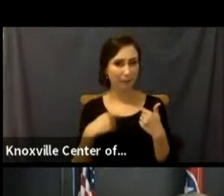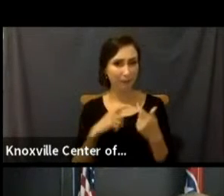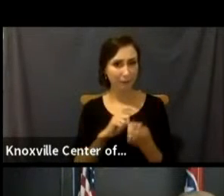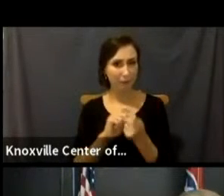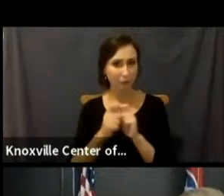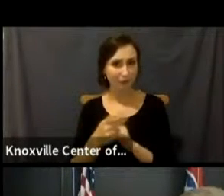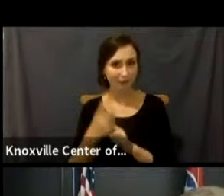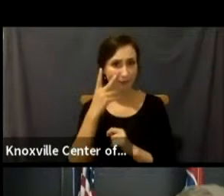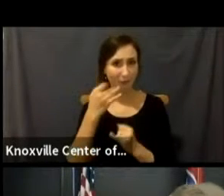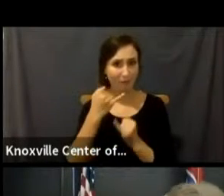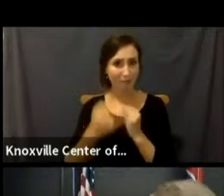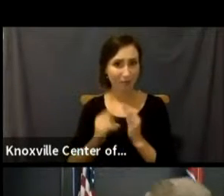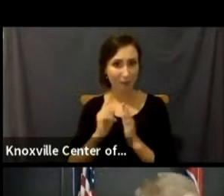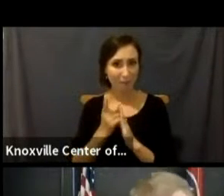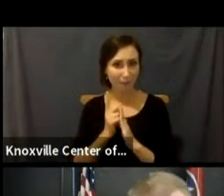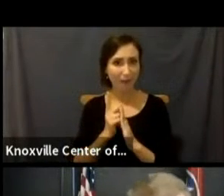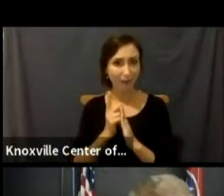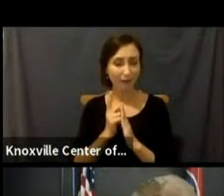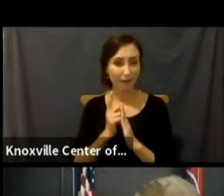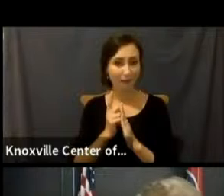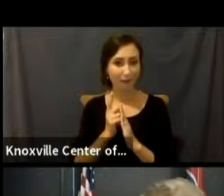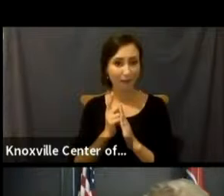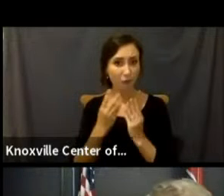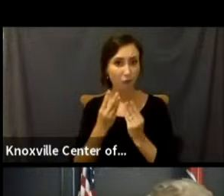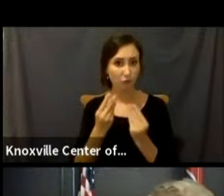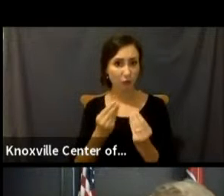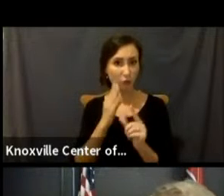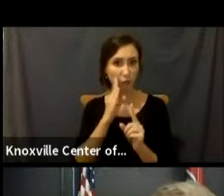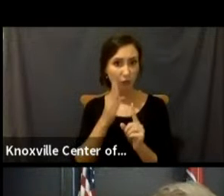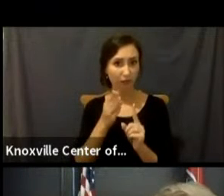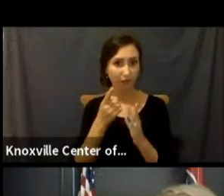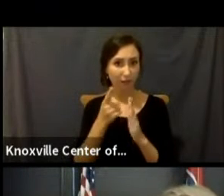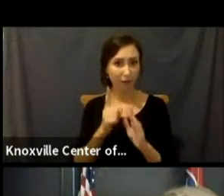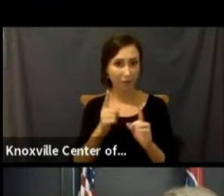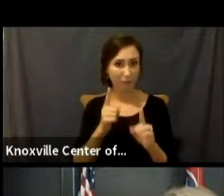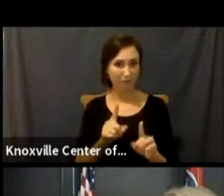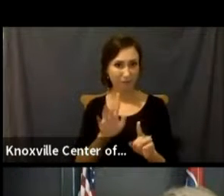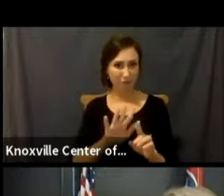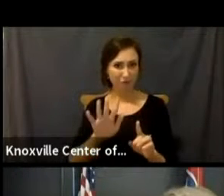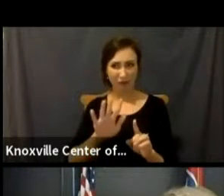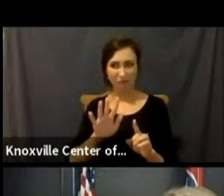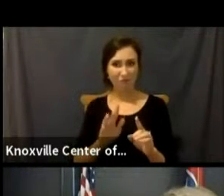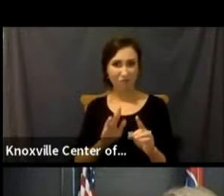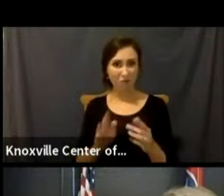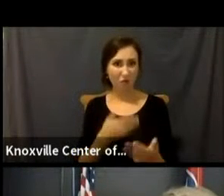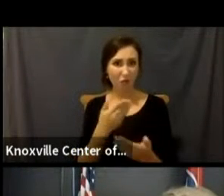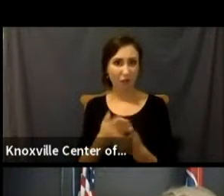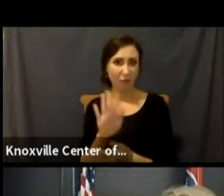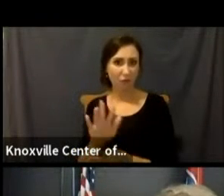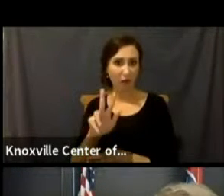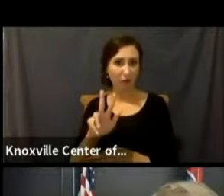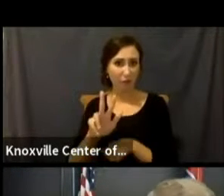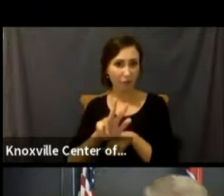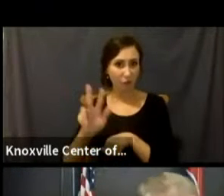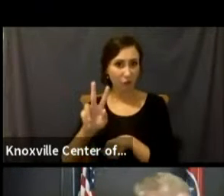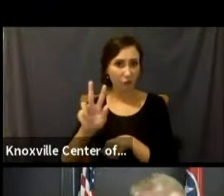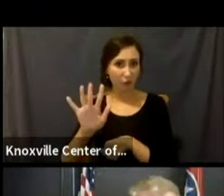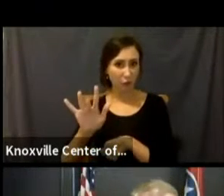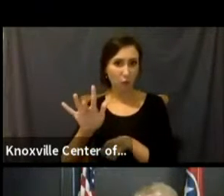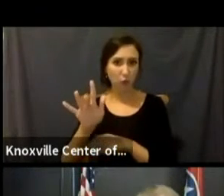saw a last-minute resolution that came about 3:23 this afternoon from Dr.